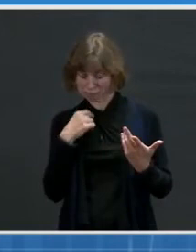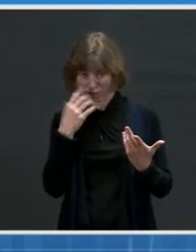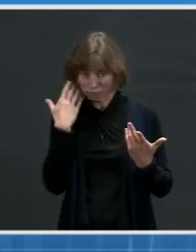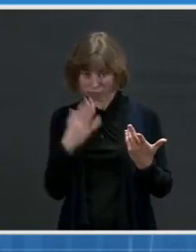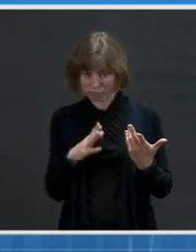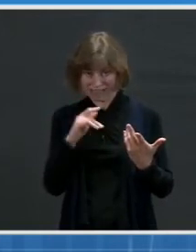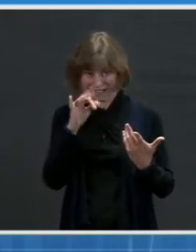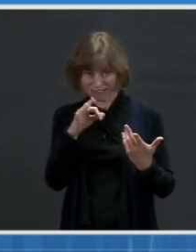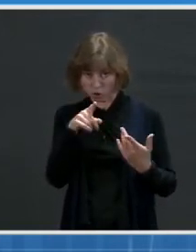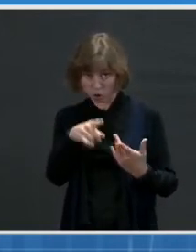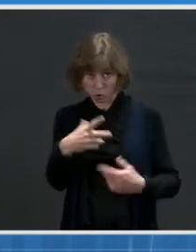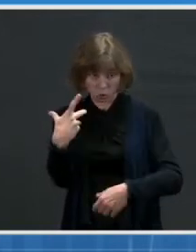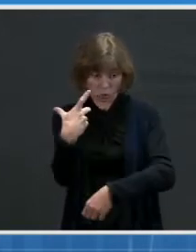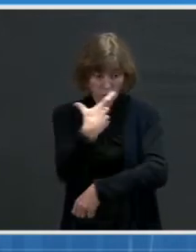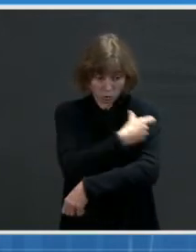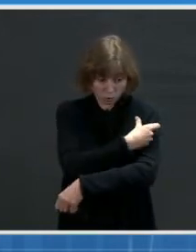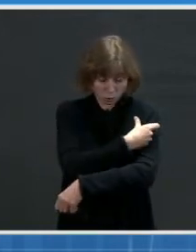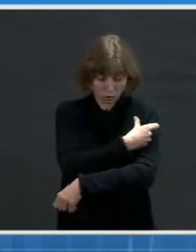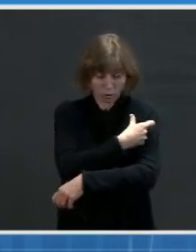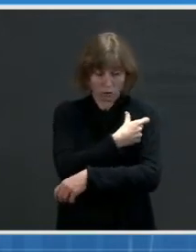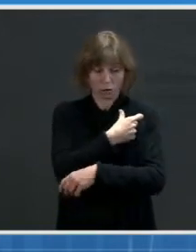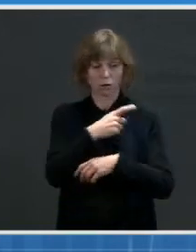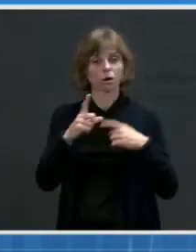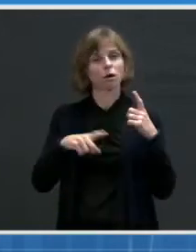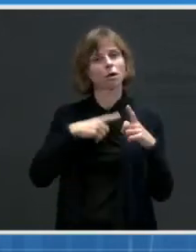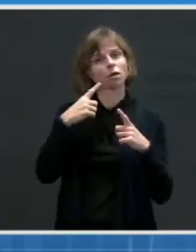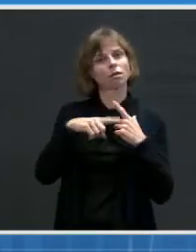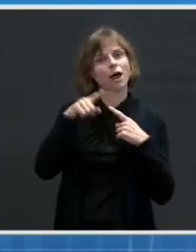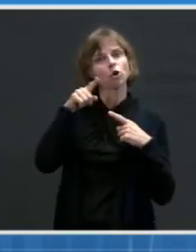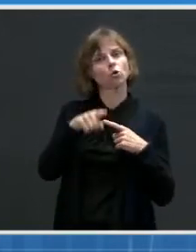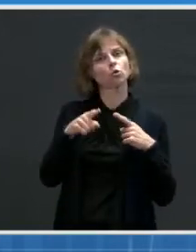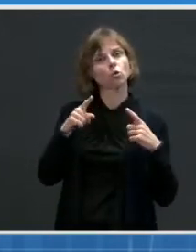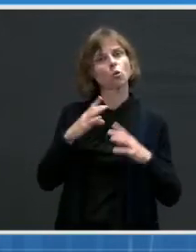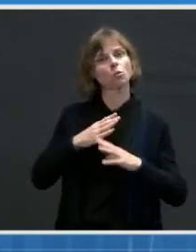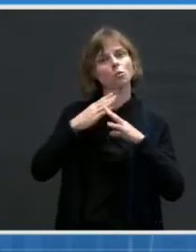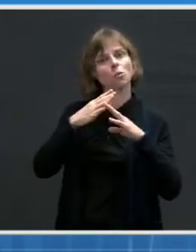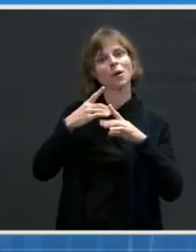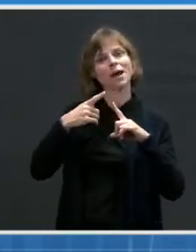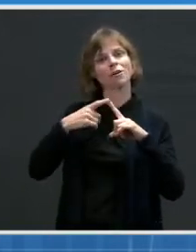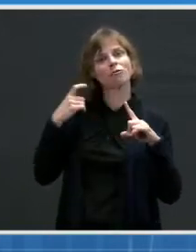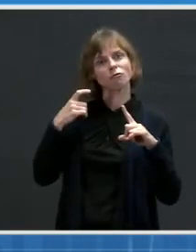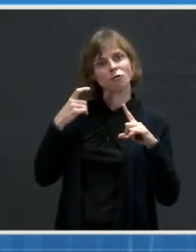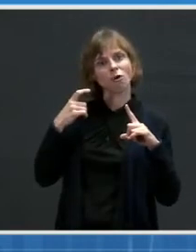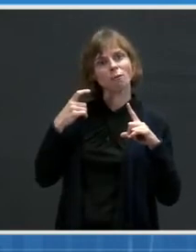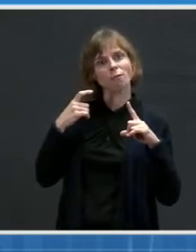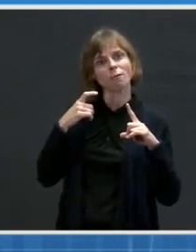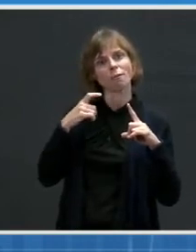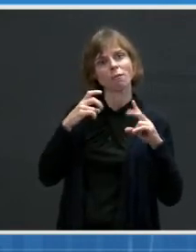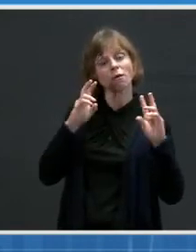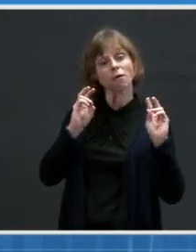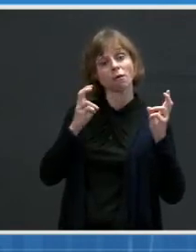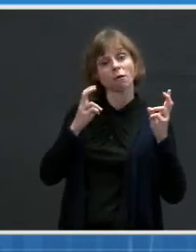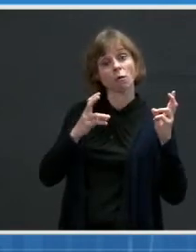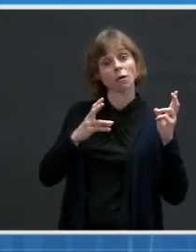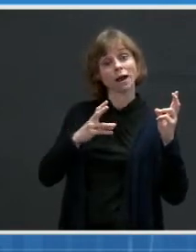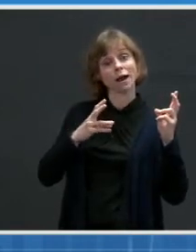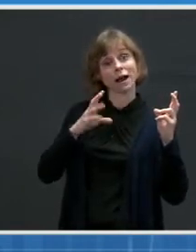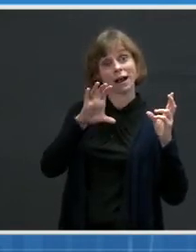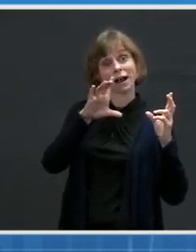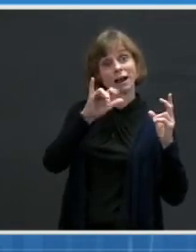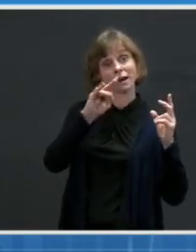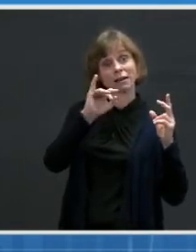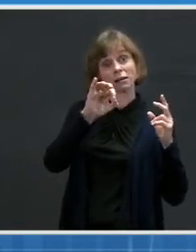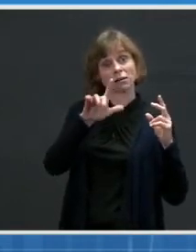protected from clinical disease, which is the primary endpoint of the vaccine studies, that you could conceivably